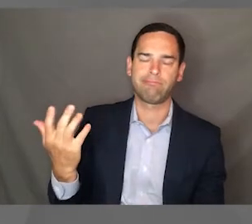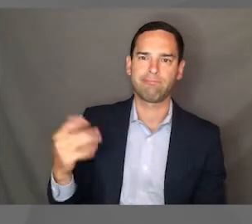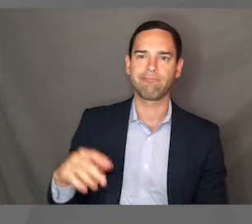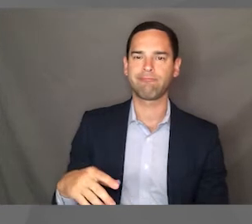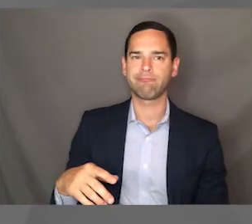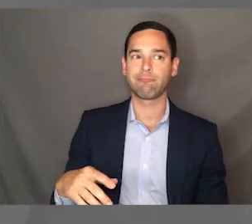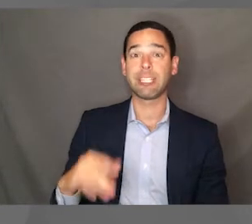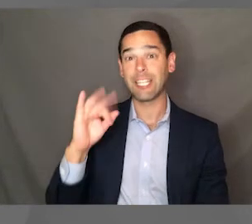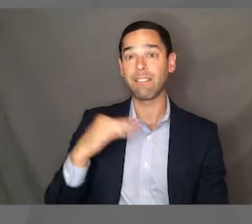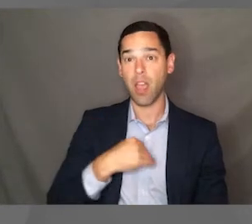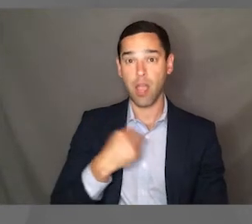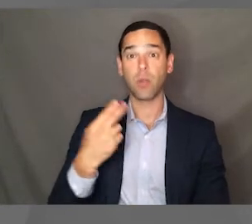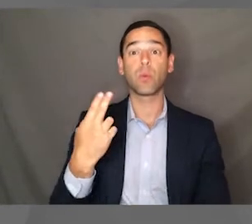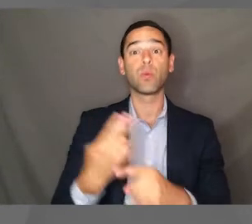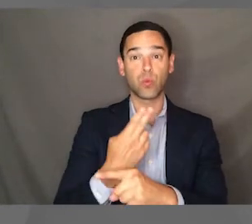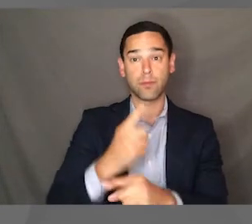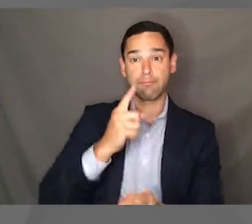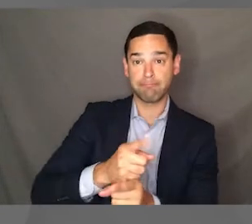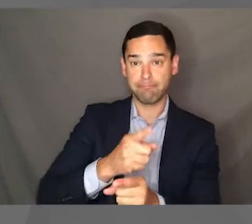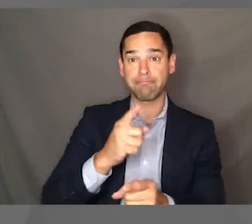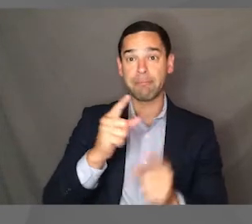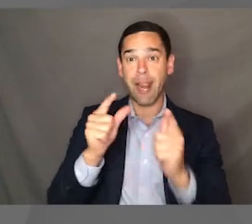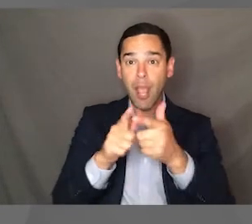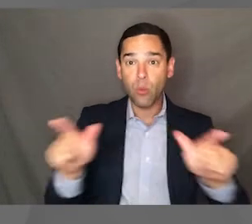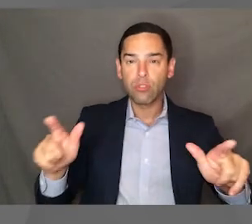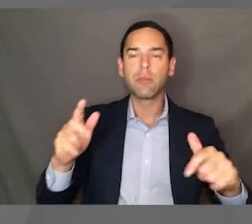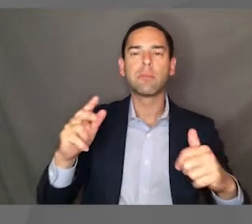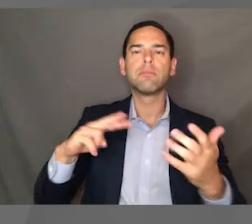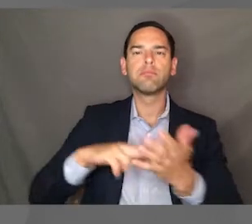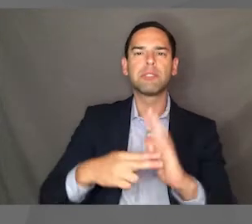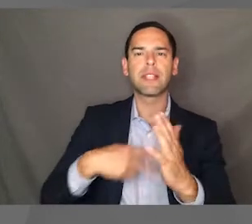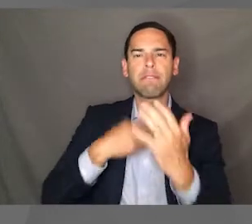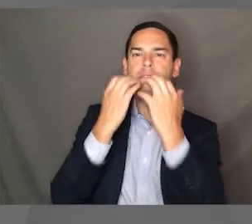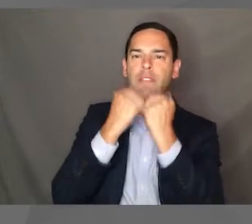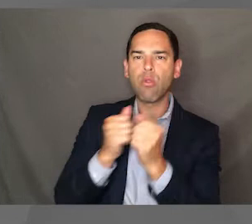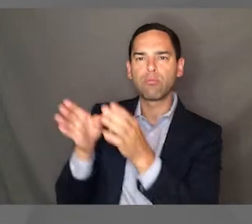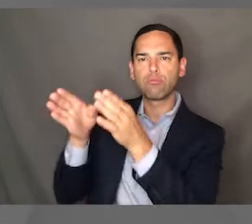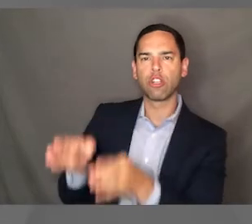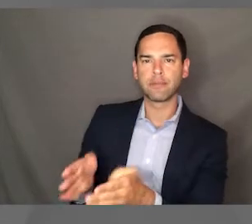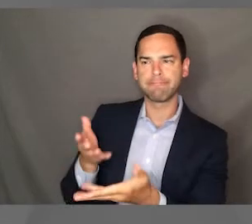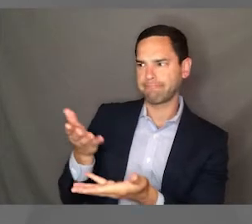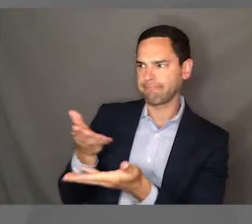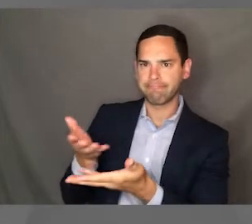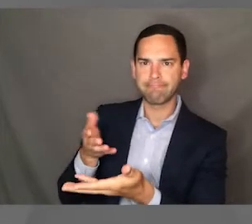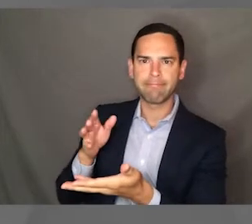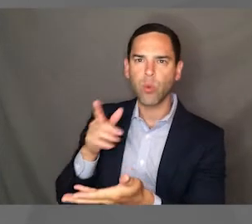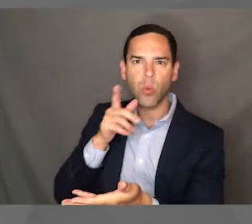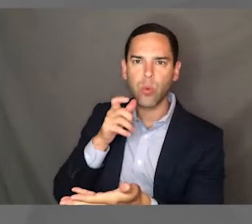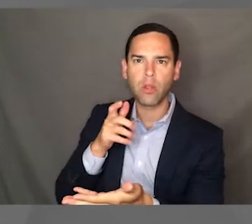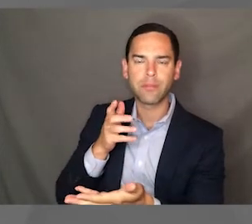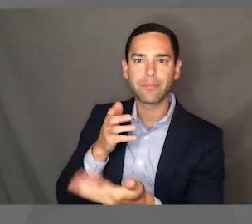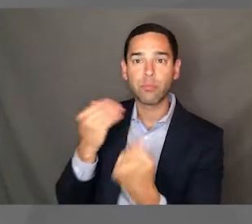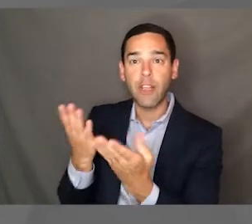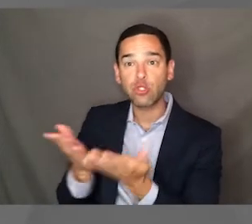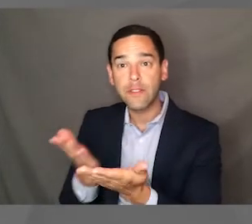proper language means you're truly valuing the person that you're speaking with or serving.